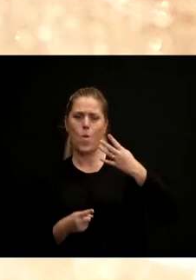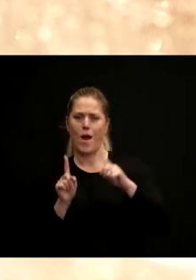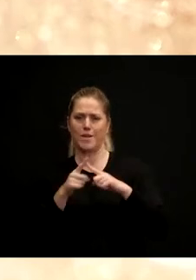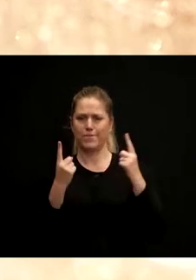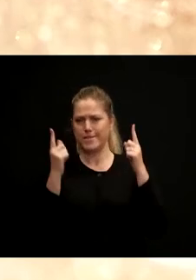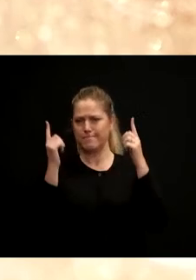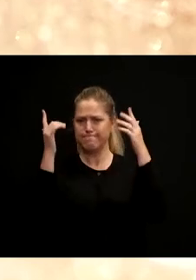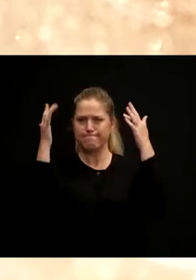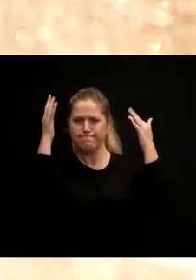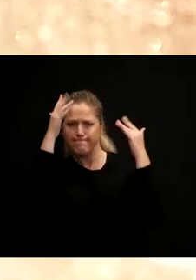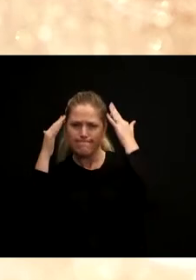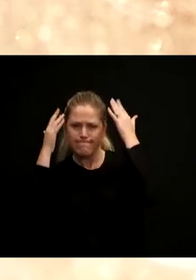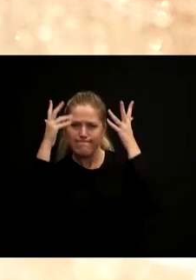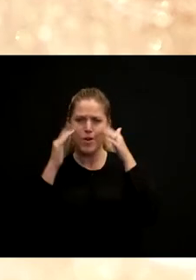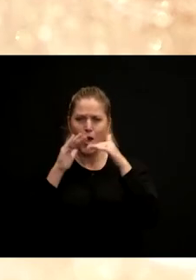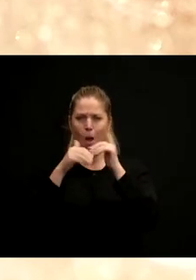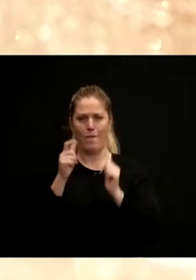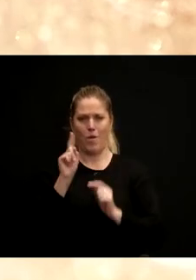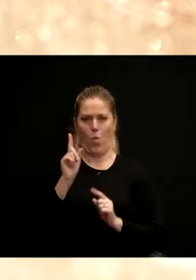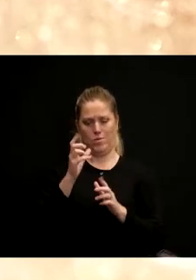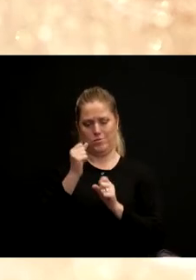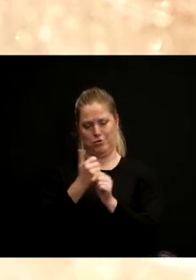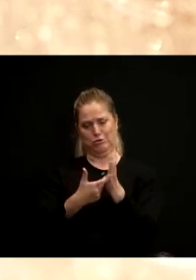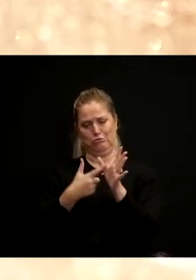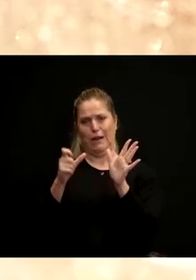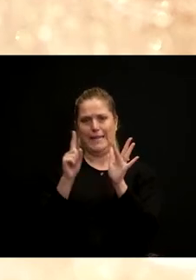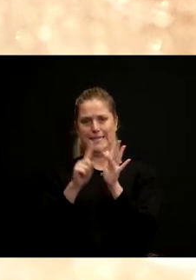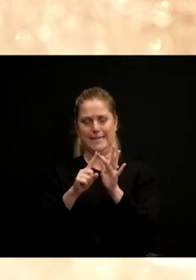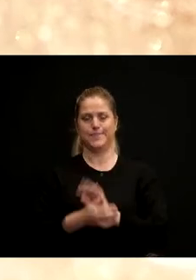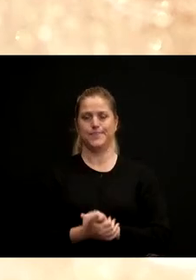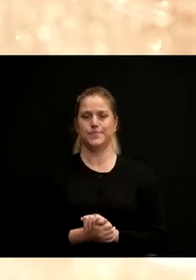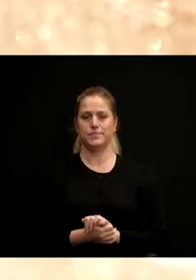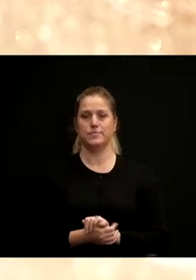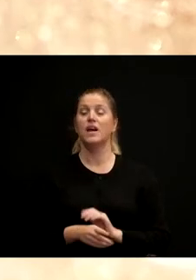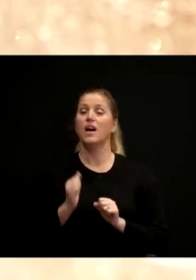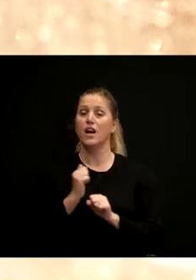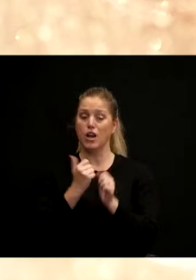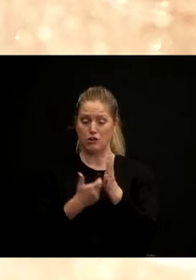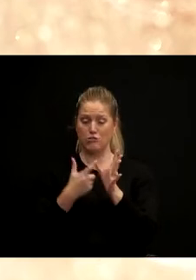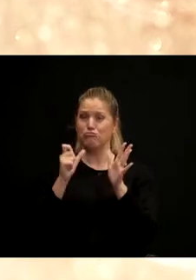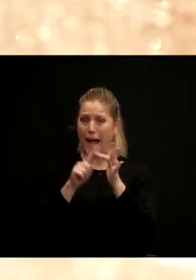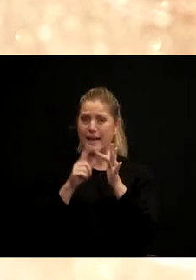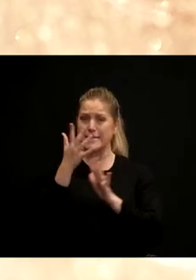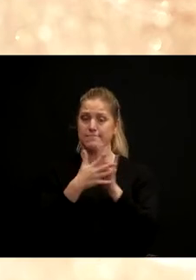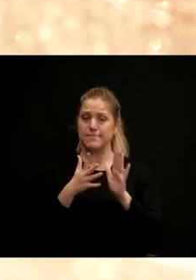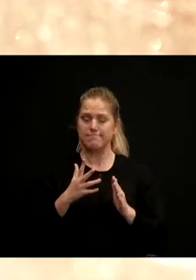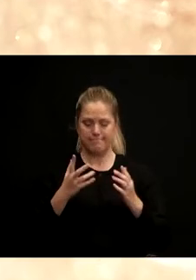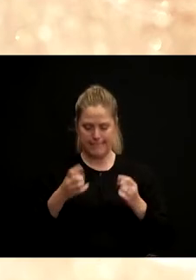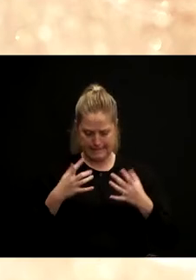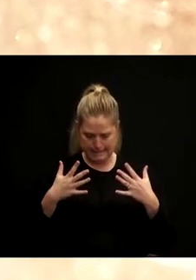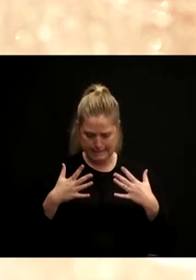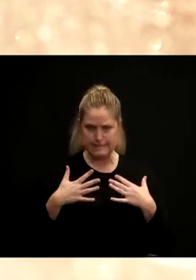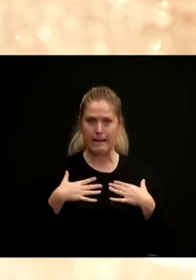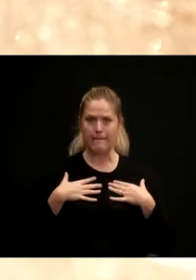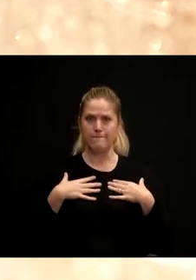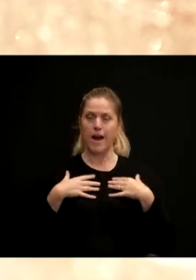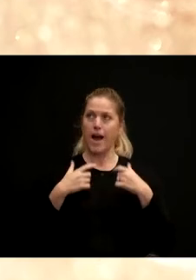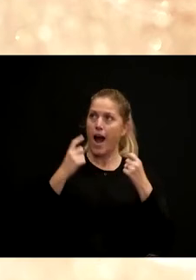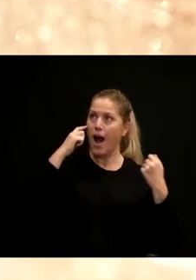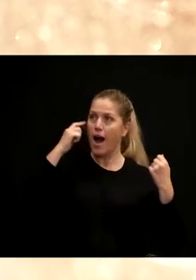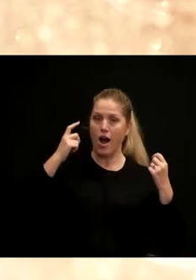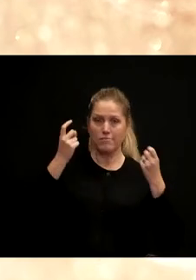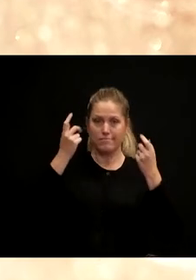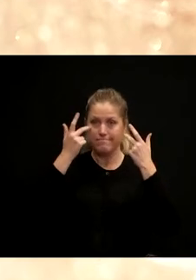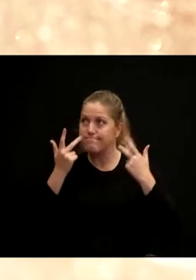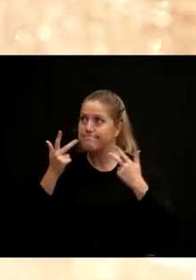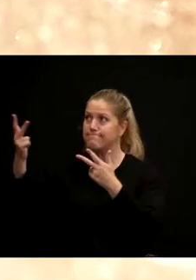First, grace is the self-expression of God. It's the gift of God's own life. And